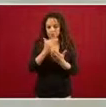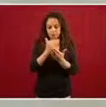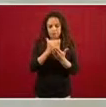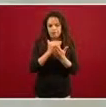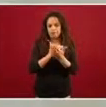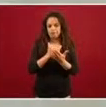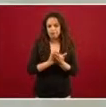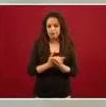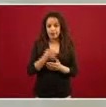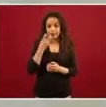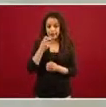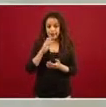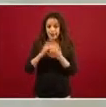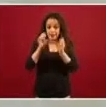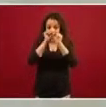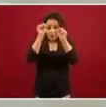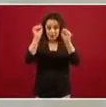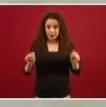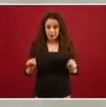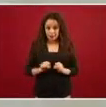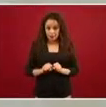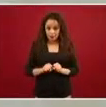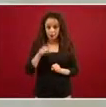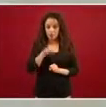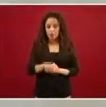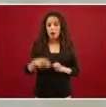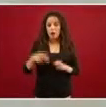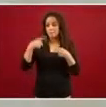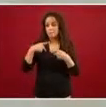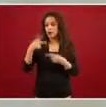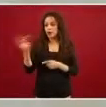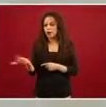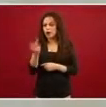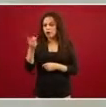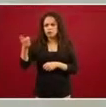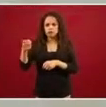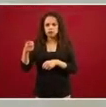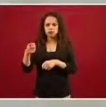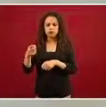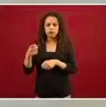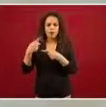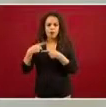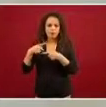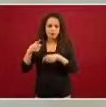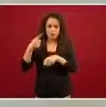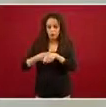report, and through this system, all of the information that was collected from the patient